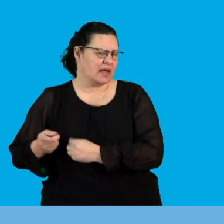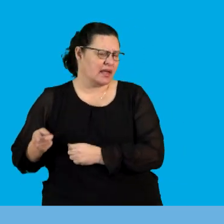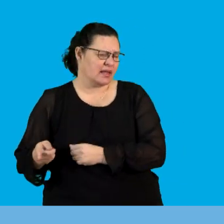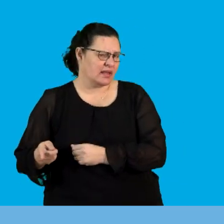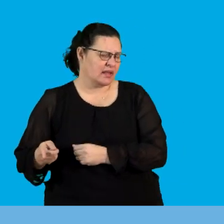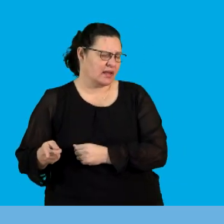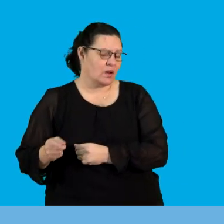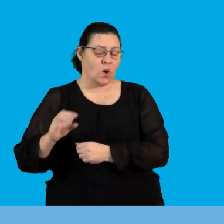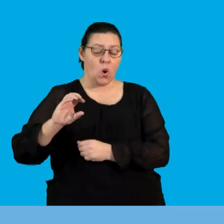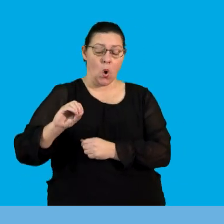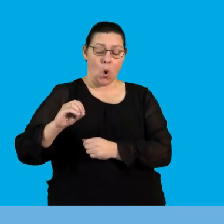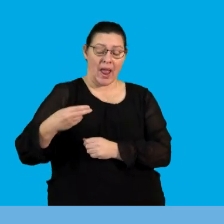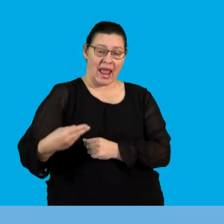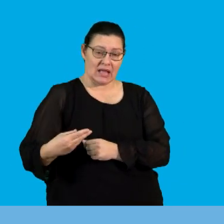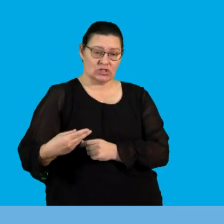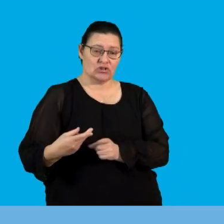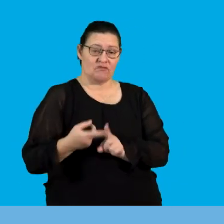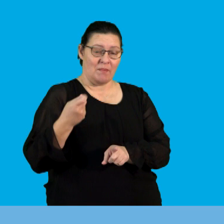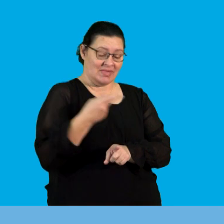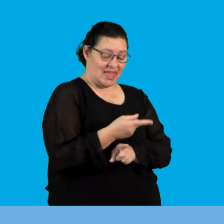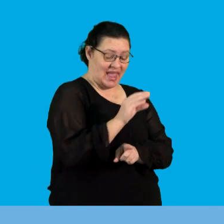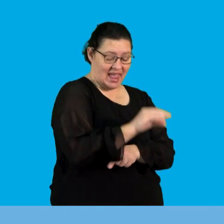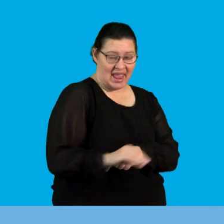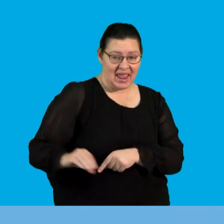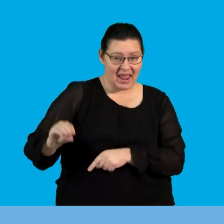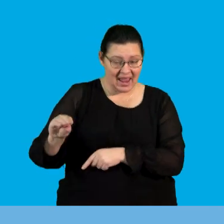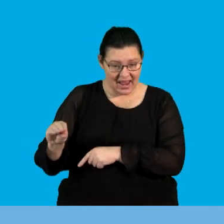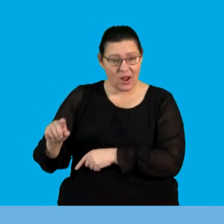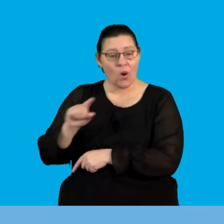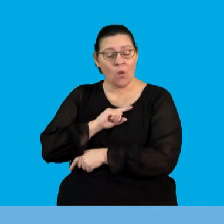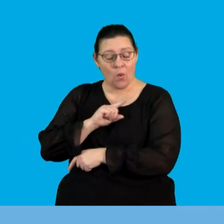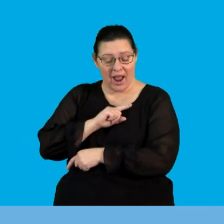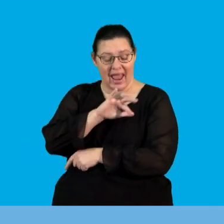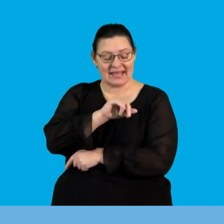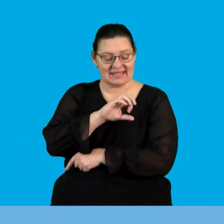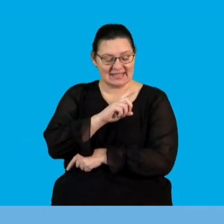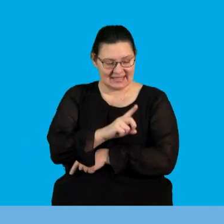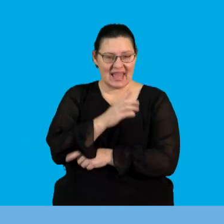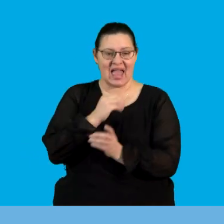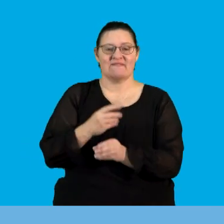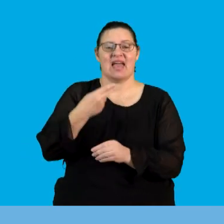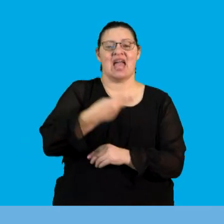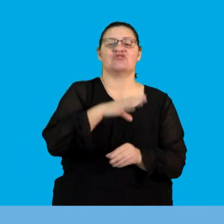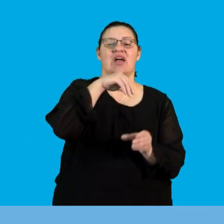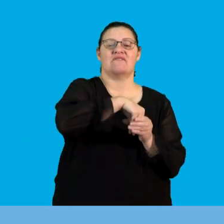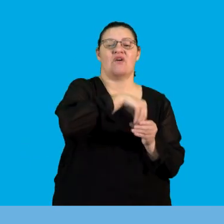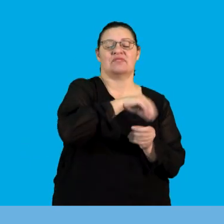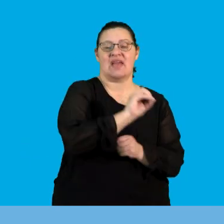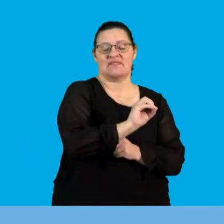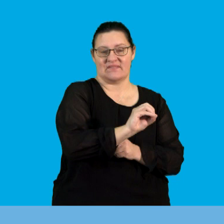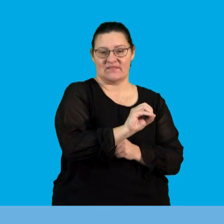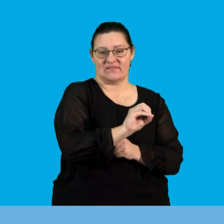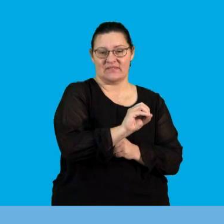remember that the OH is going to be given off from the base, and then because all the acids have an H within themselves,